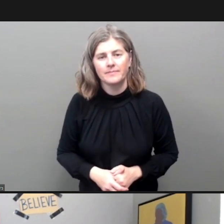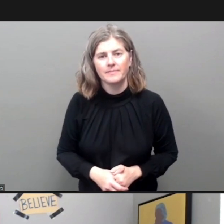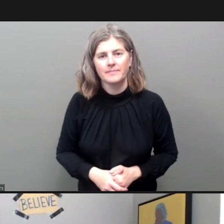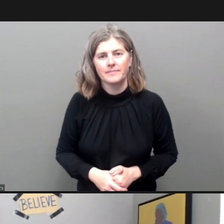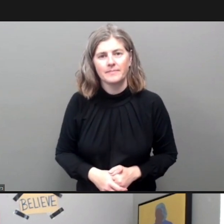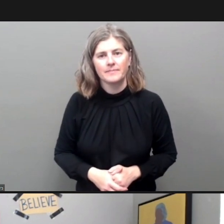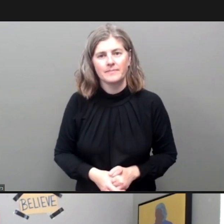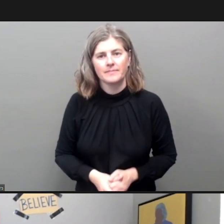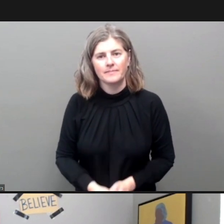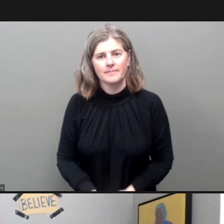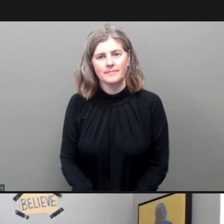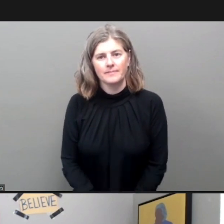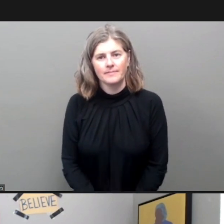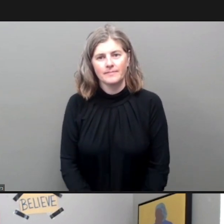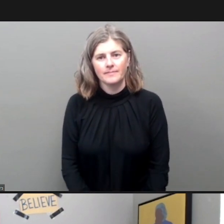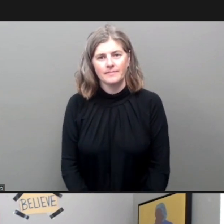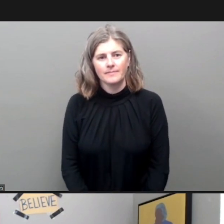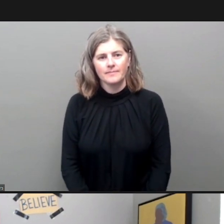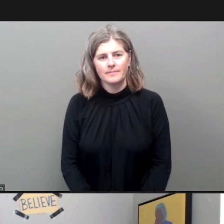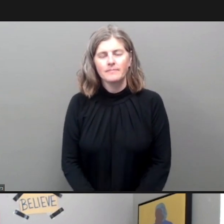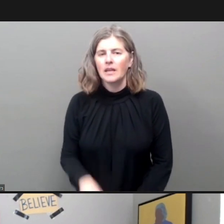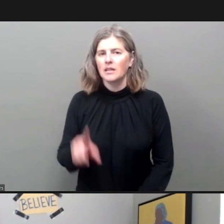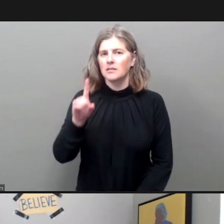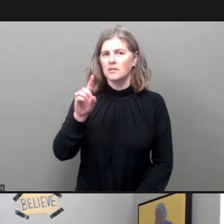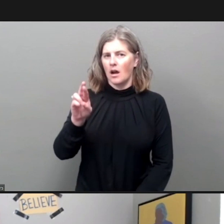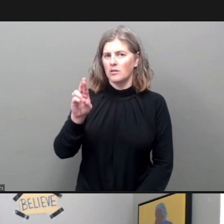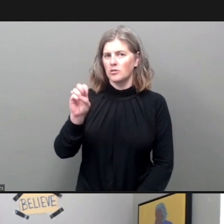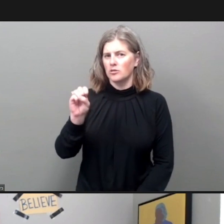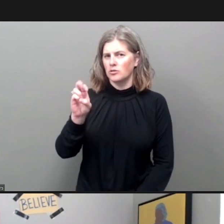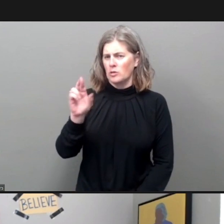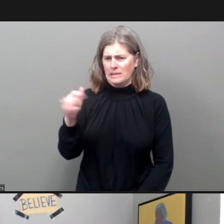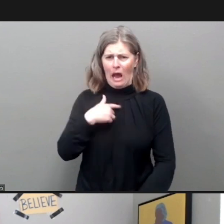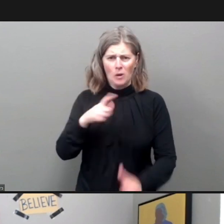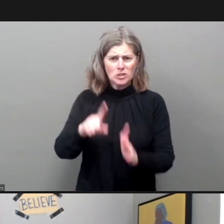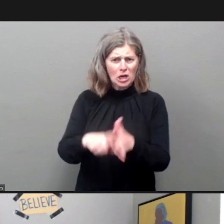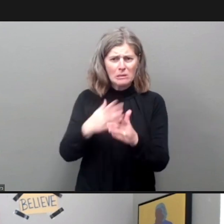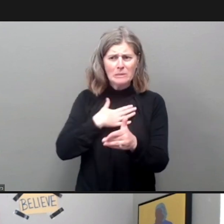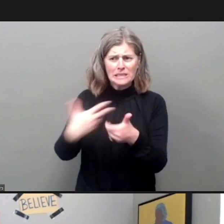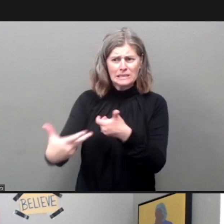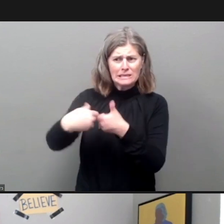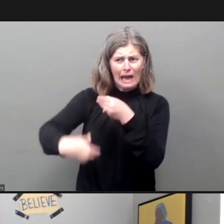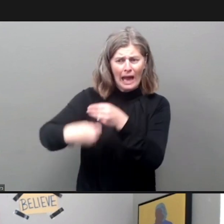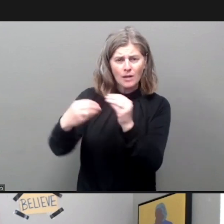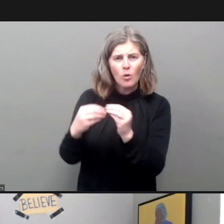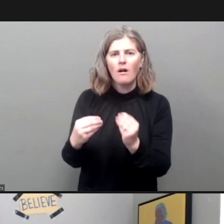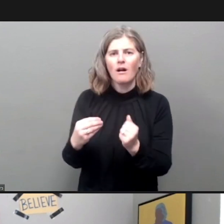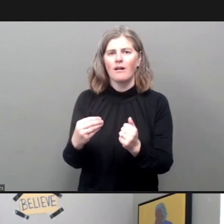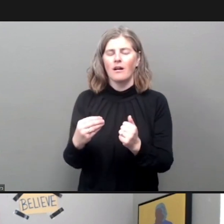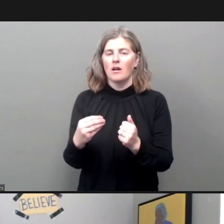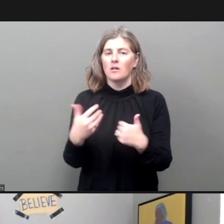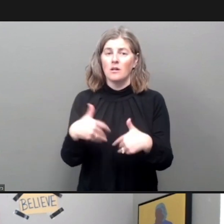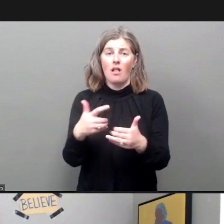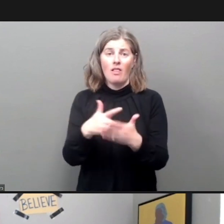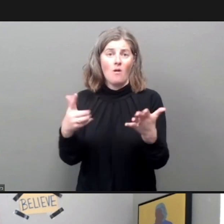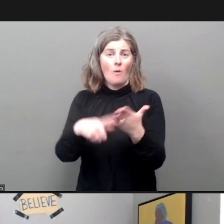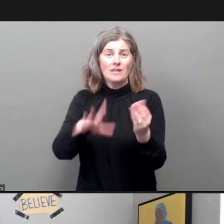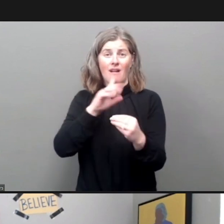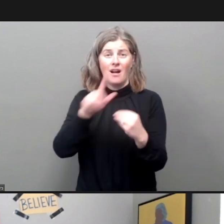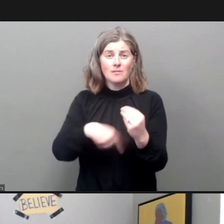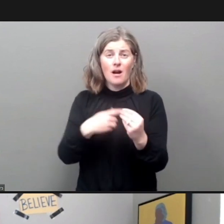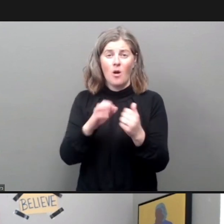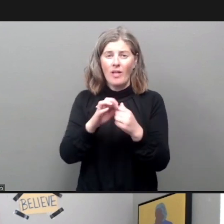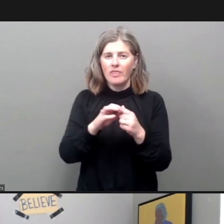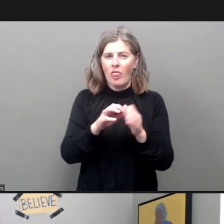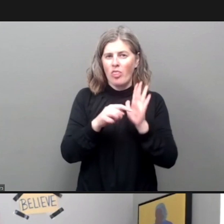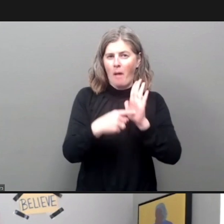Yeah, I'm going to start, but Christine, please jump in after me. I think this is a lot of what we talked about at the modeling team